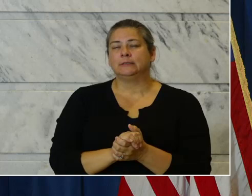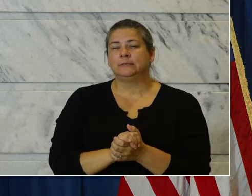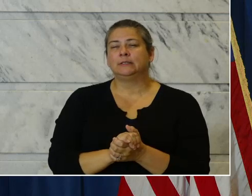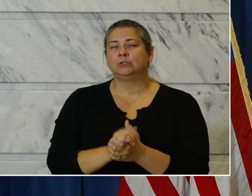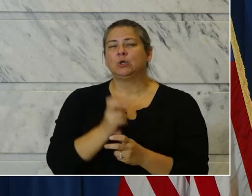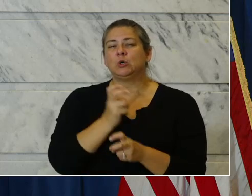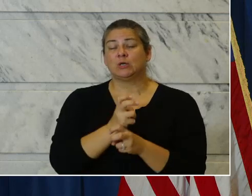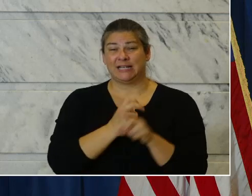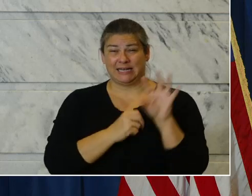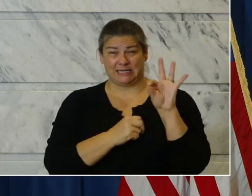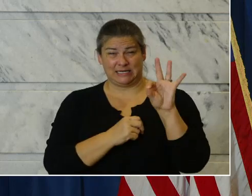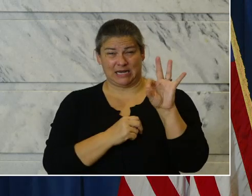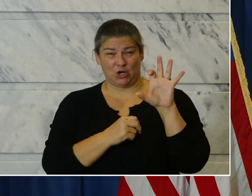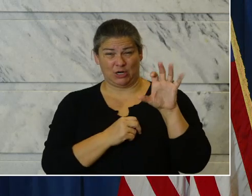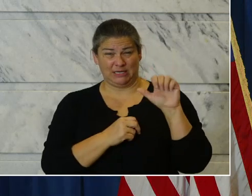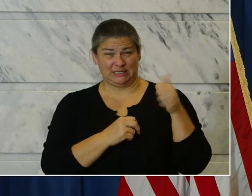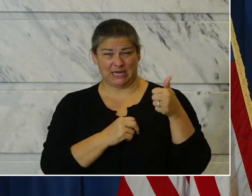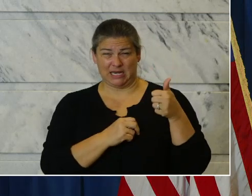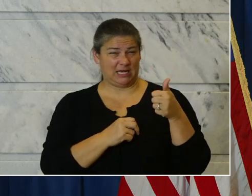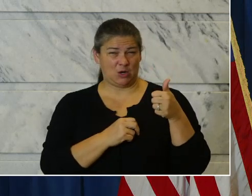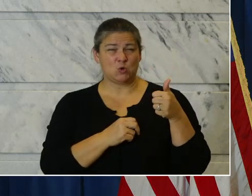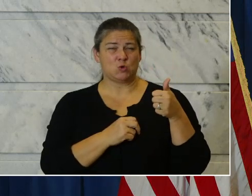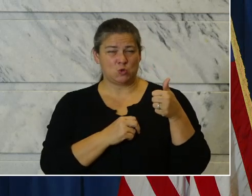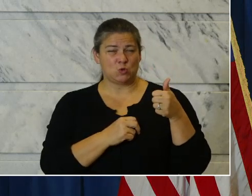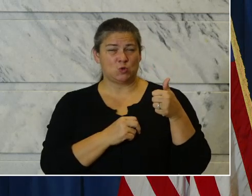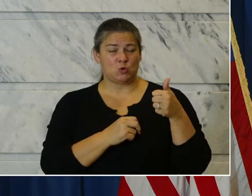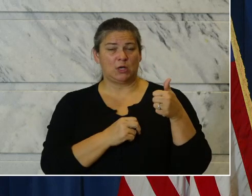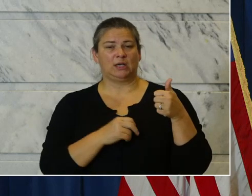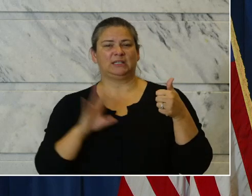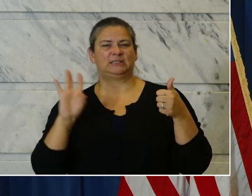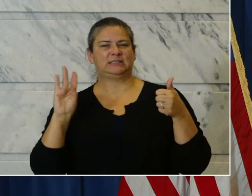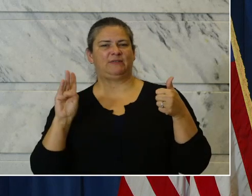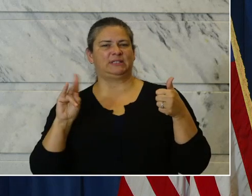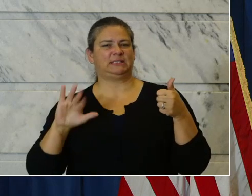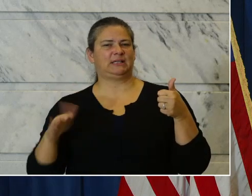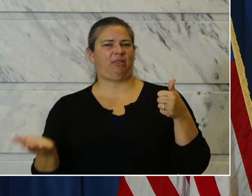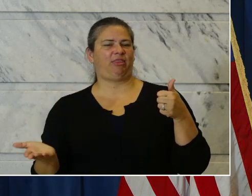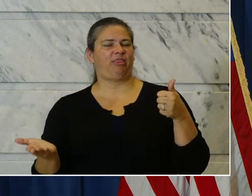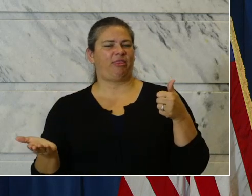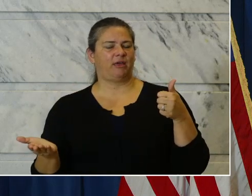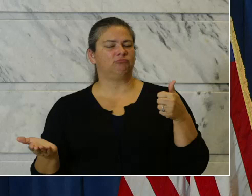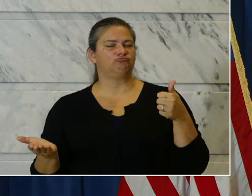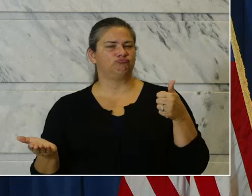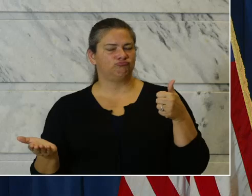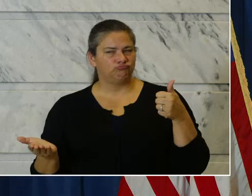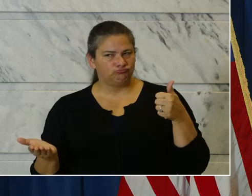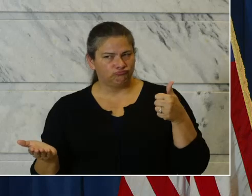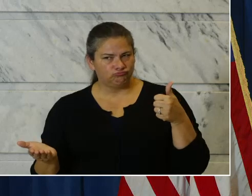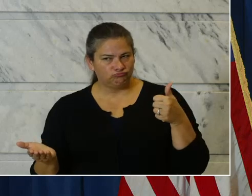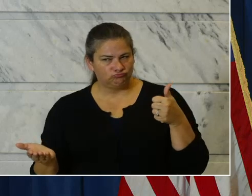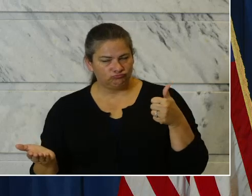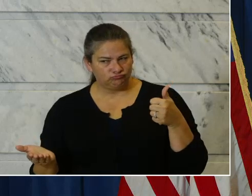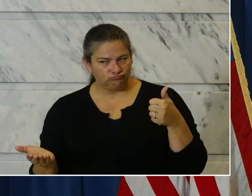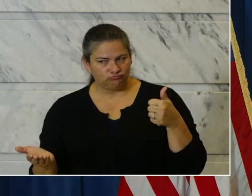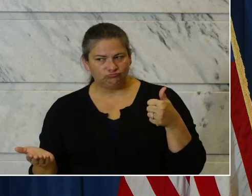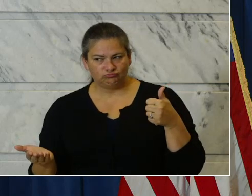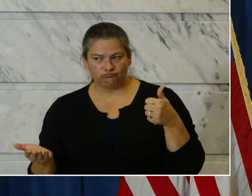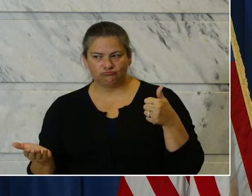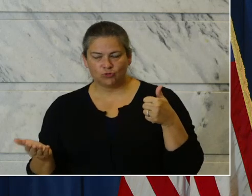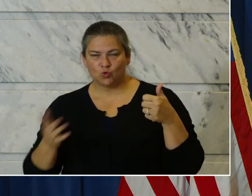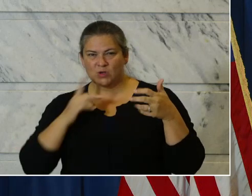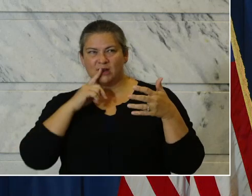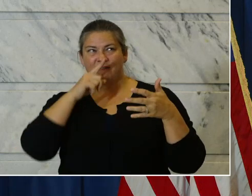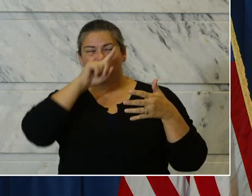is hard, but today we're reporting 17 deaths. That makes this, I think, about the fifth, or right around the